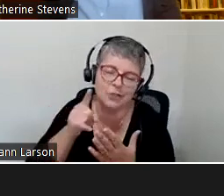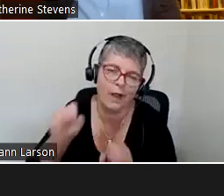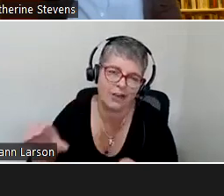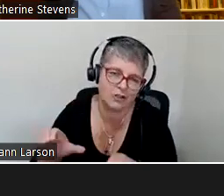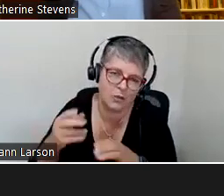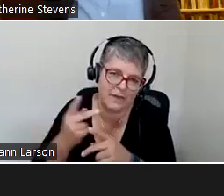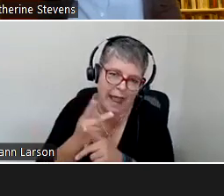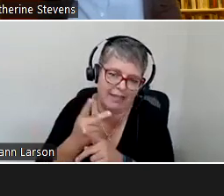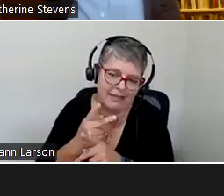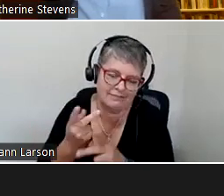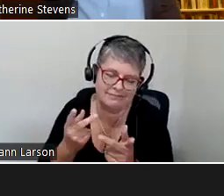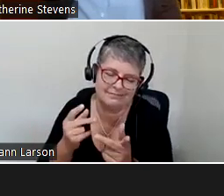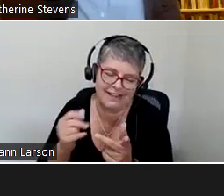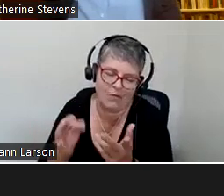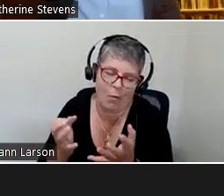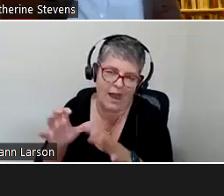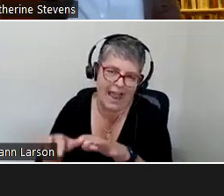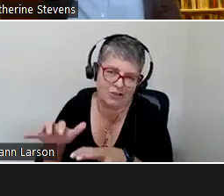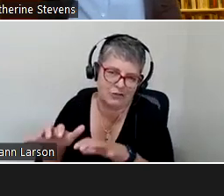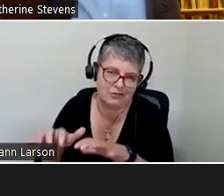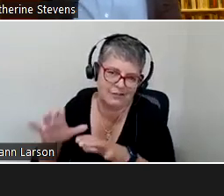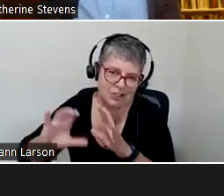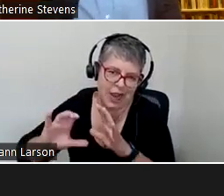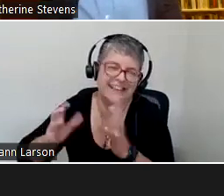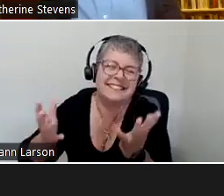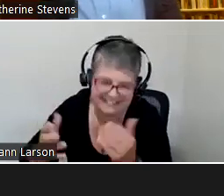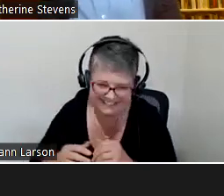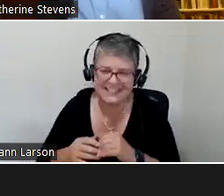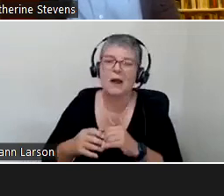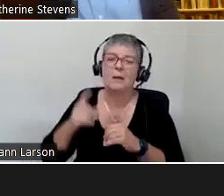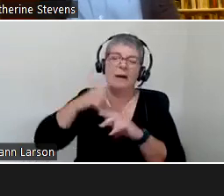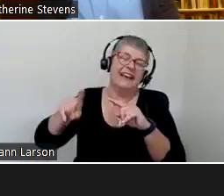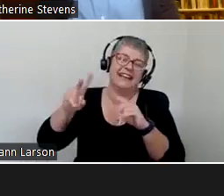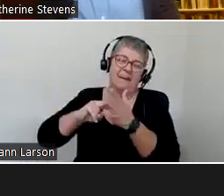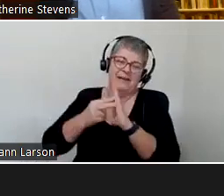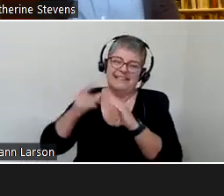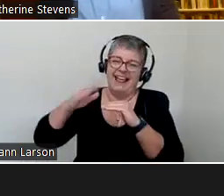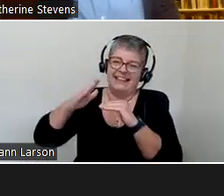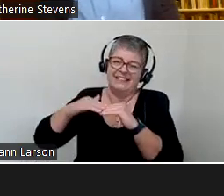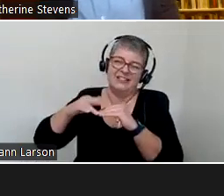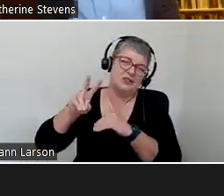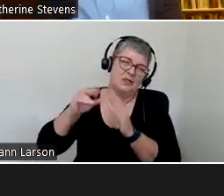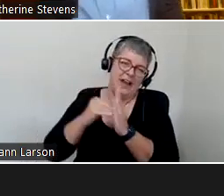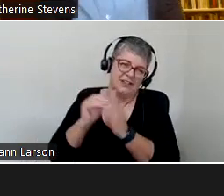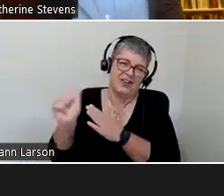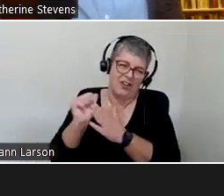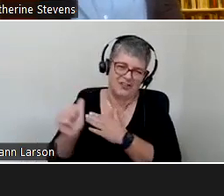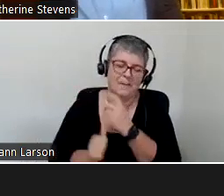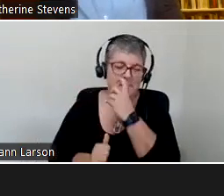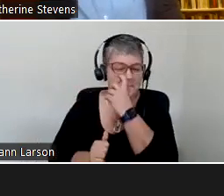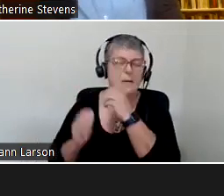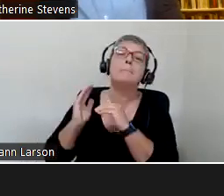feel free to enter it in the chat. Cash needs to be at least $2,000, right? So that is the